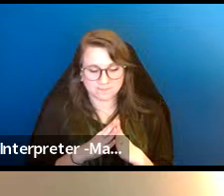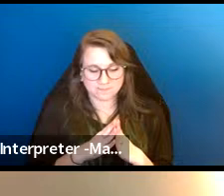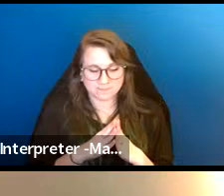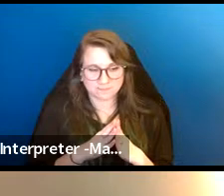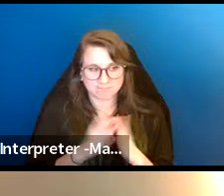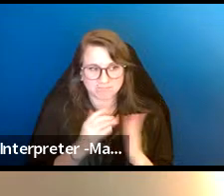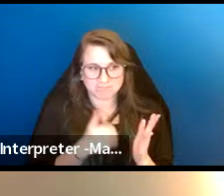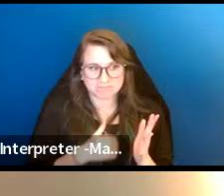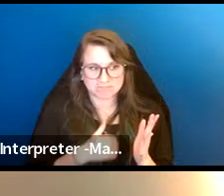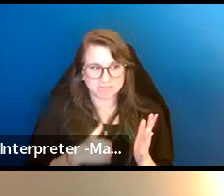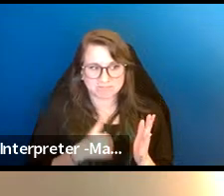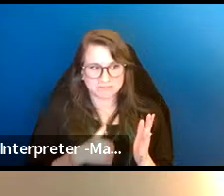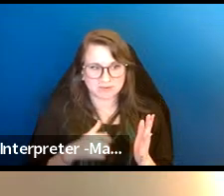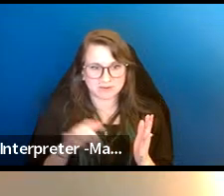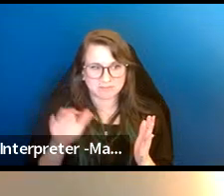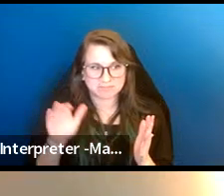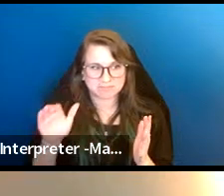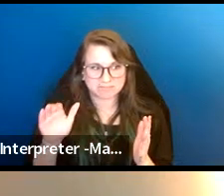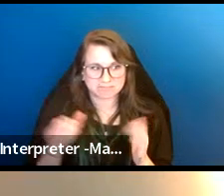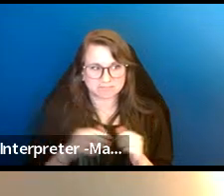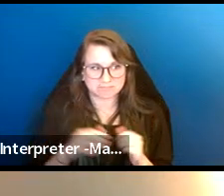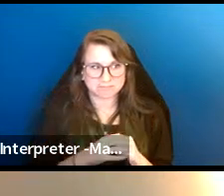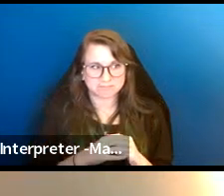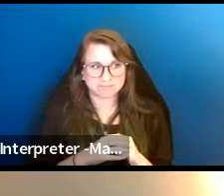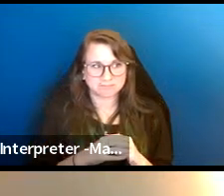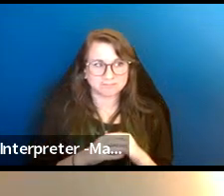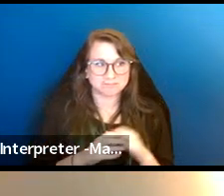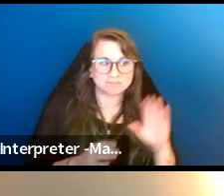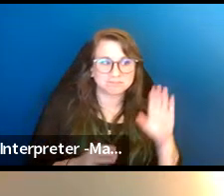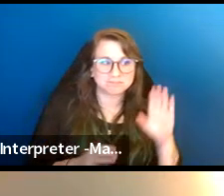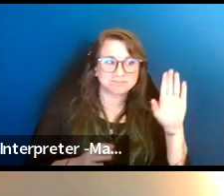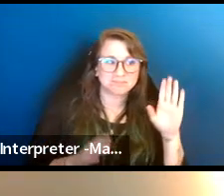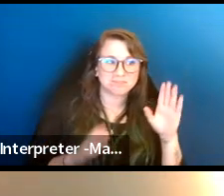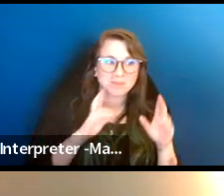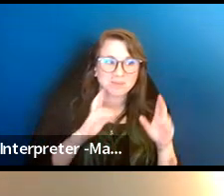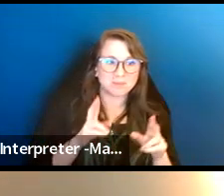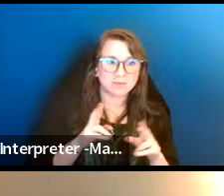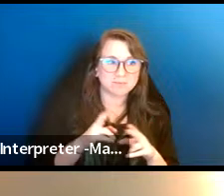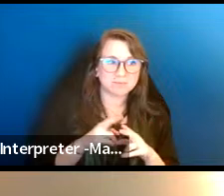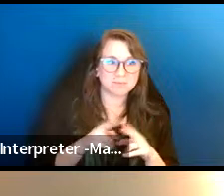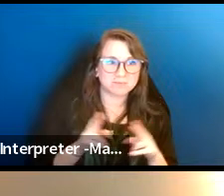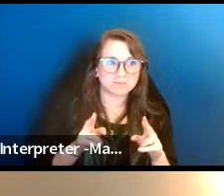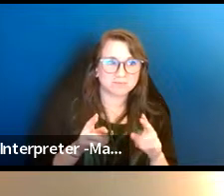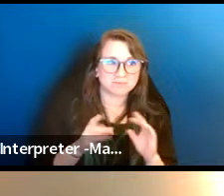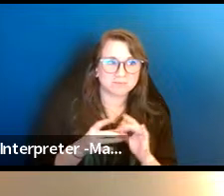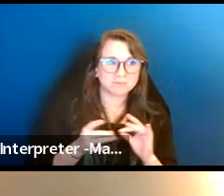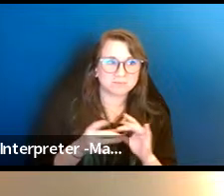Sorry, trying to get hold of this. Point of privilege, please, Mr. Chair. Go ahead,